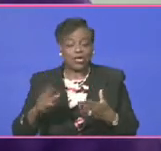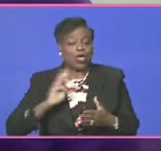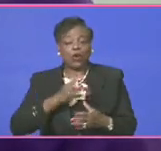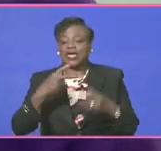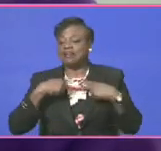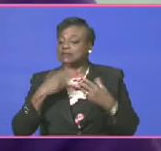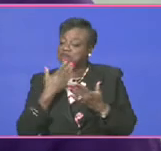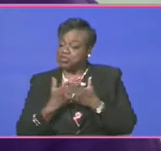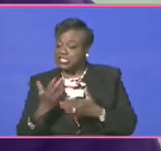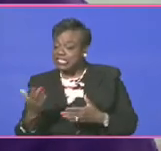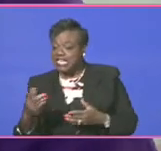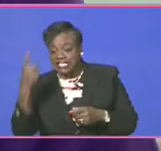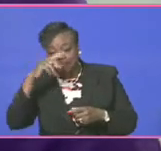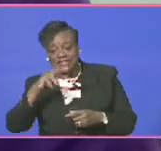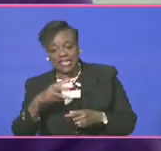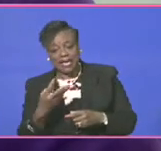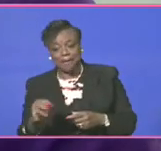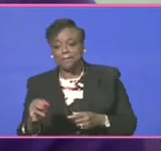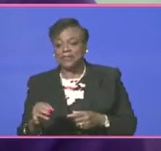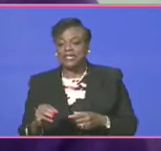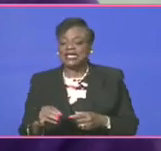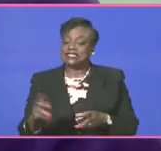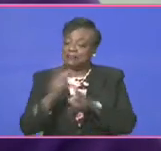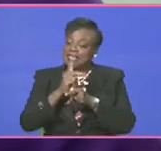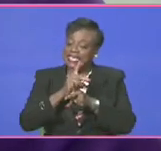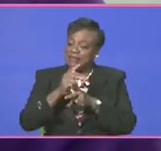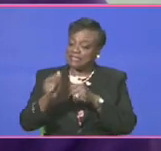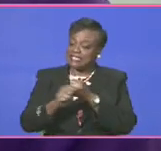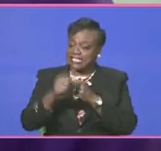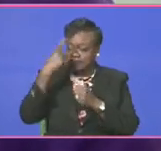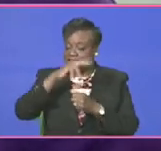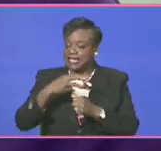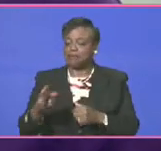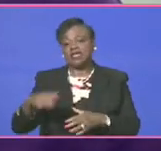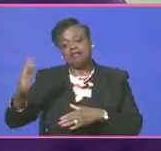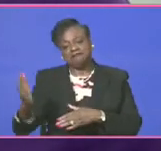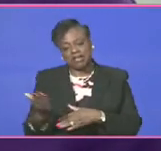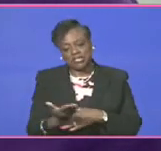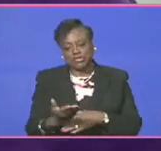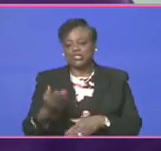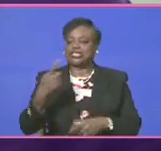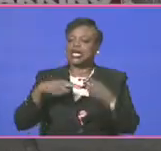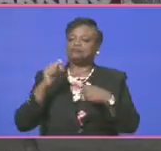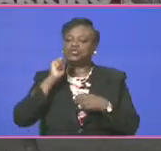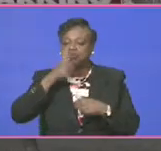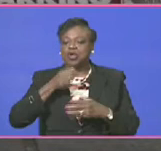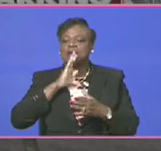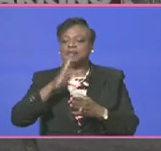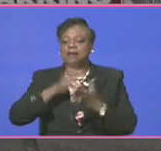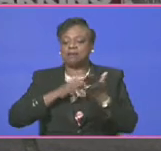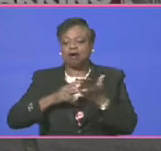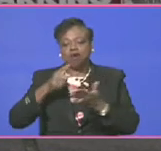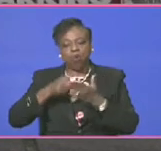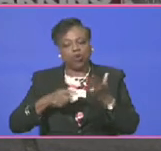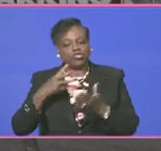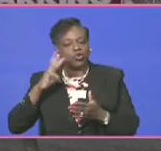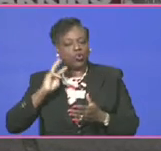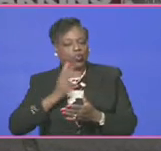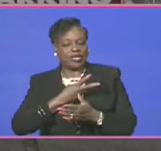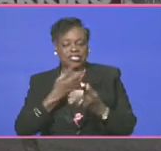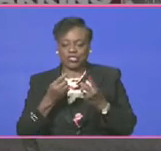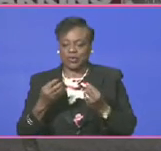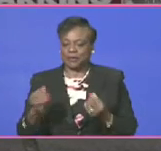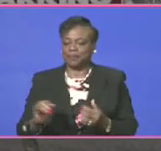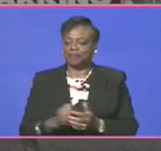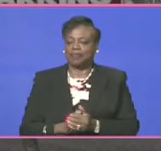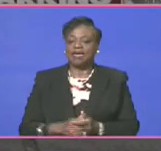We have some keepsakes for them, and we invite them to come tomorrow to be a part of what we're doing. A special documentary